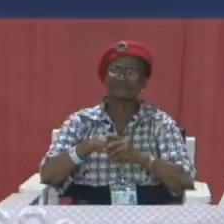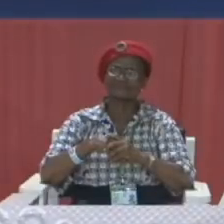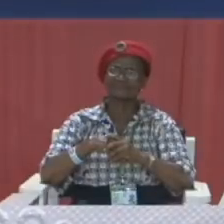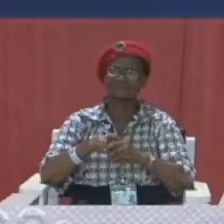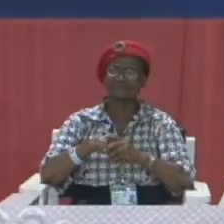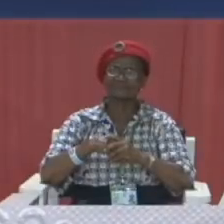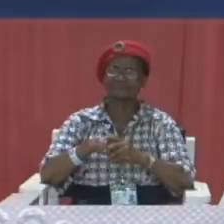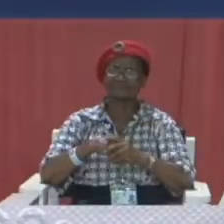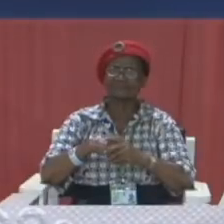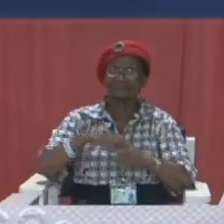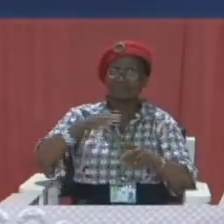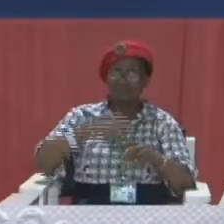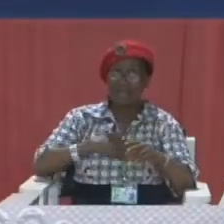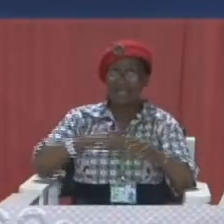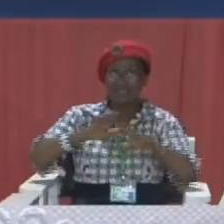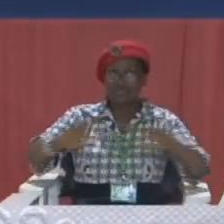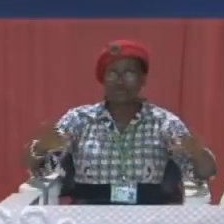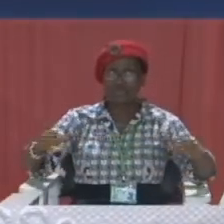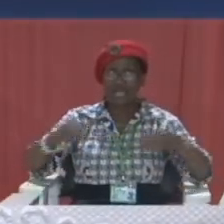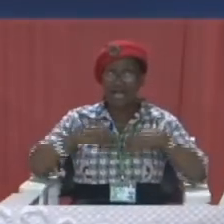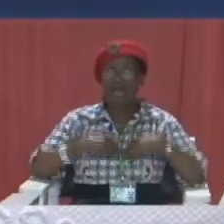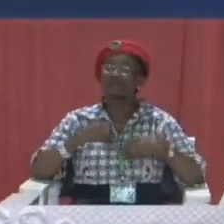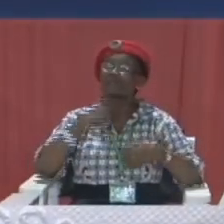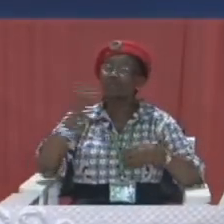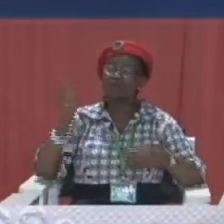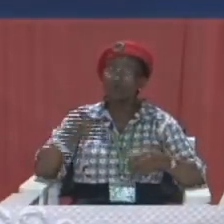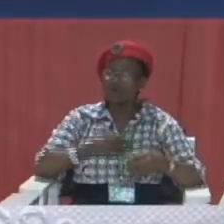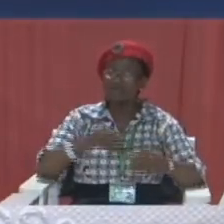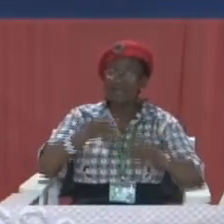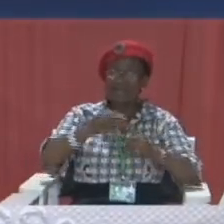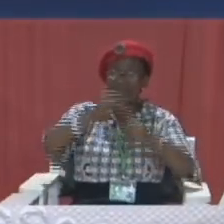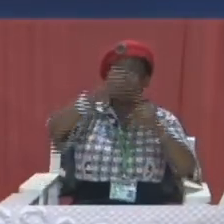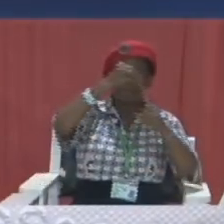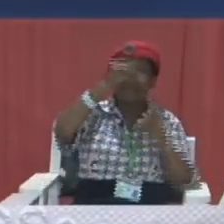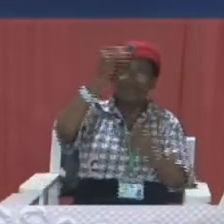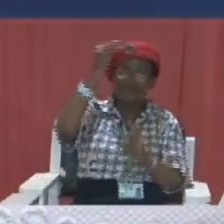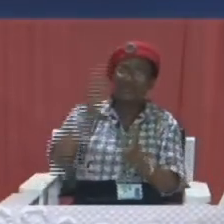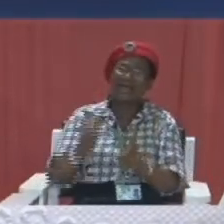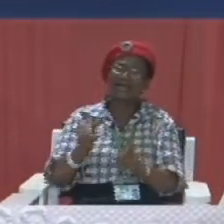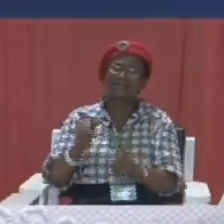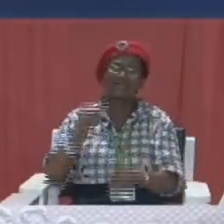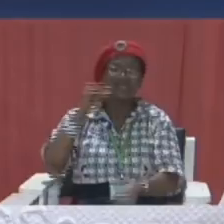My children have told us, particularly yesterday,